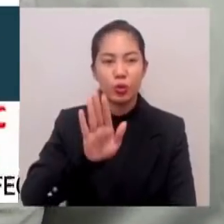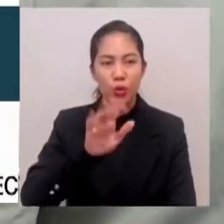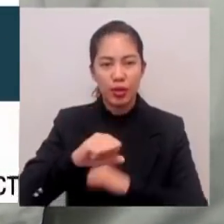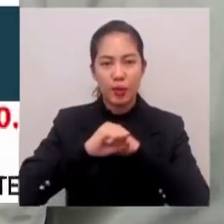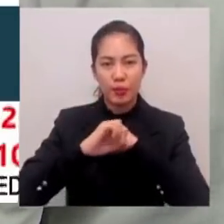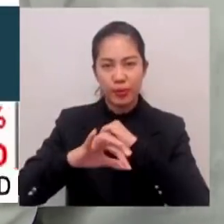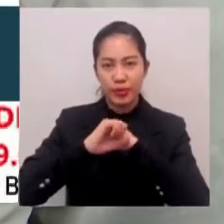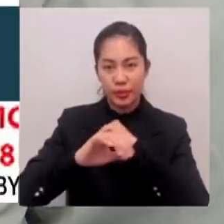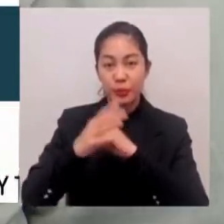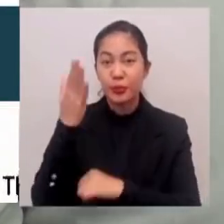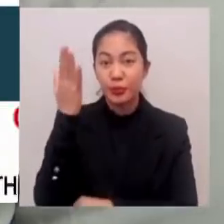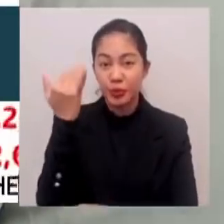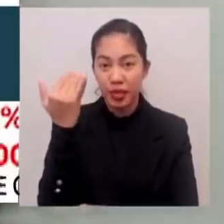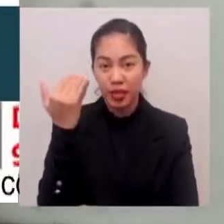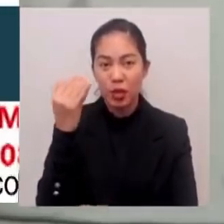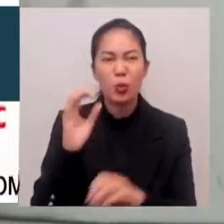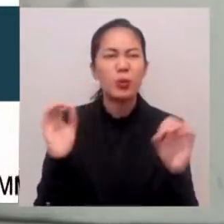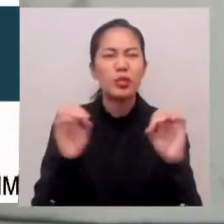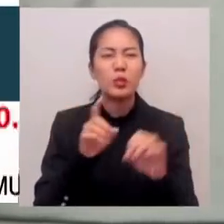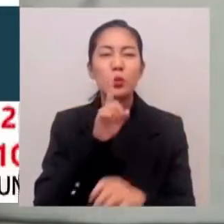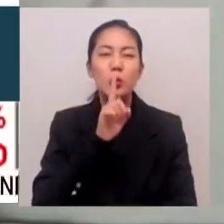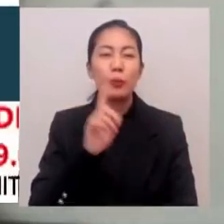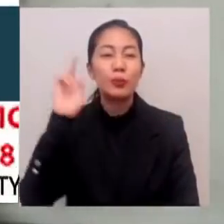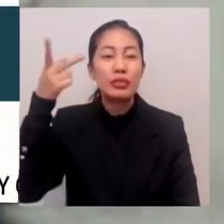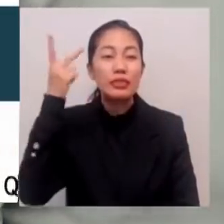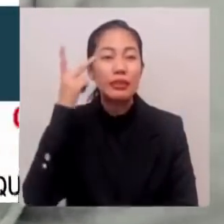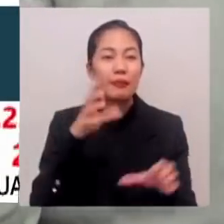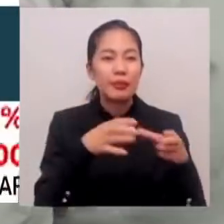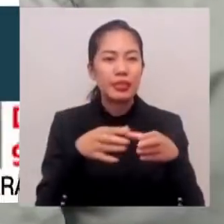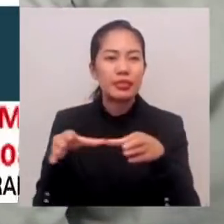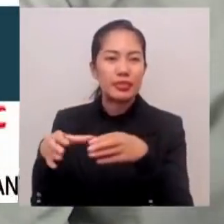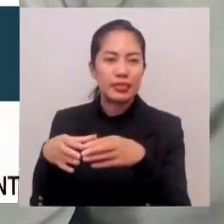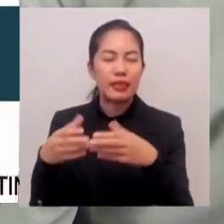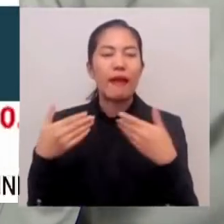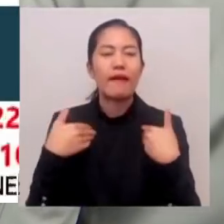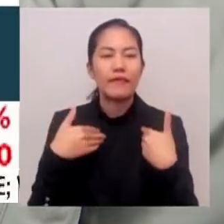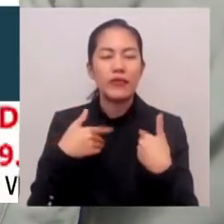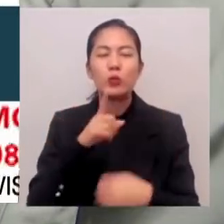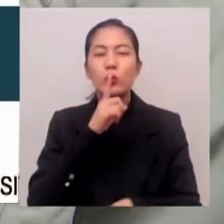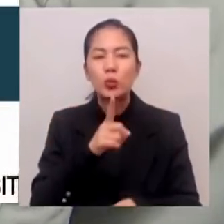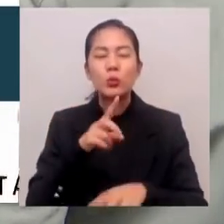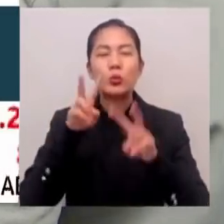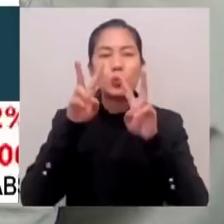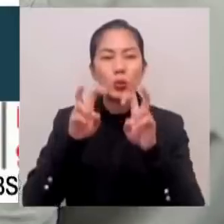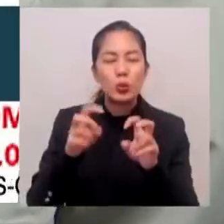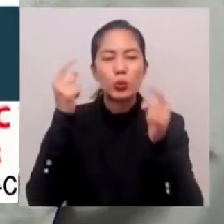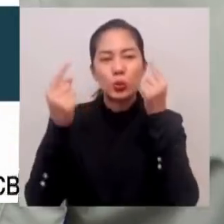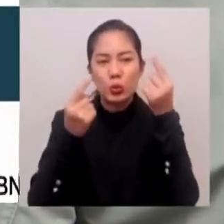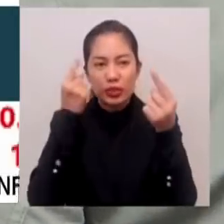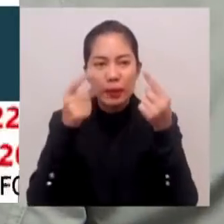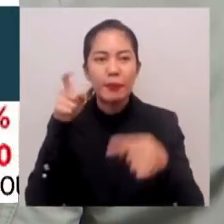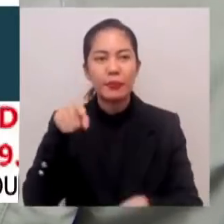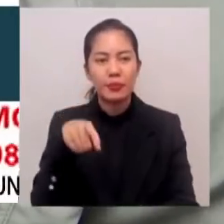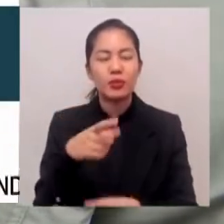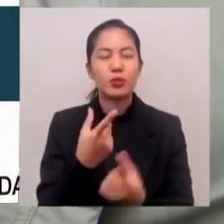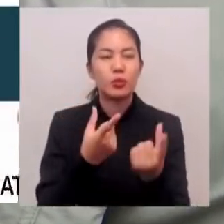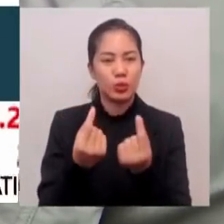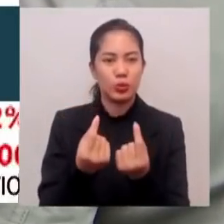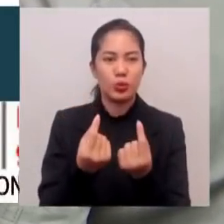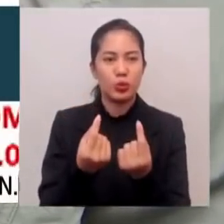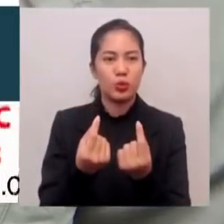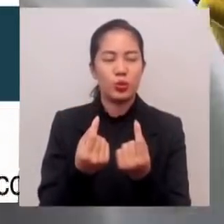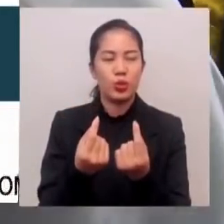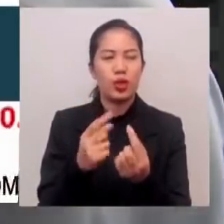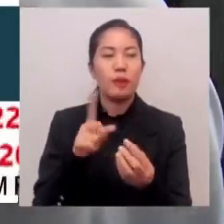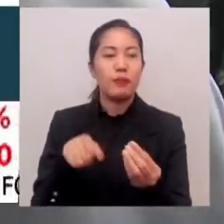don't have real political parties, Carmina. So there are real considerations to be made as far as individual candidates are concerned.